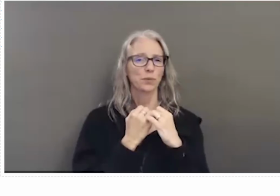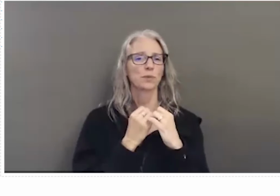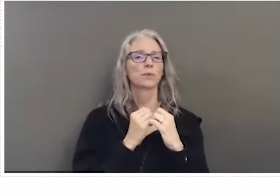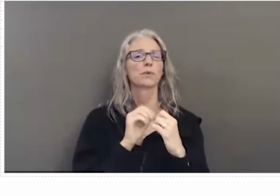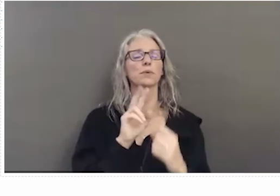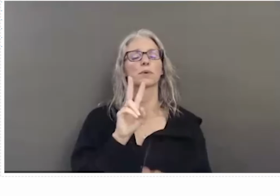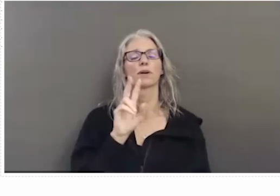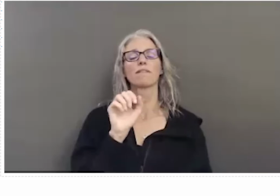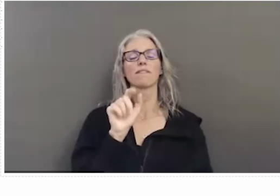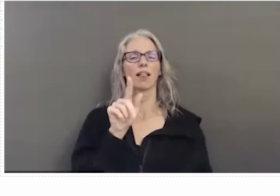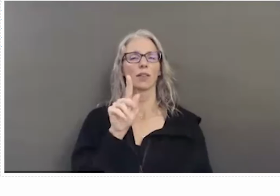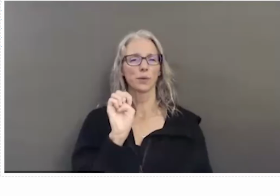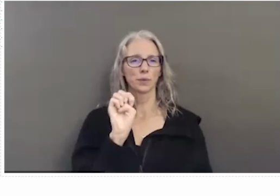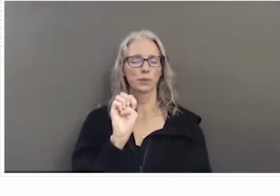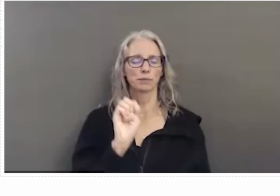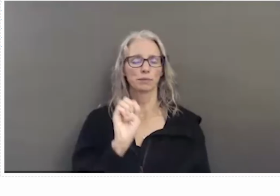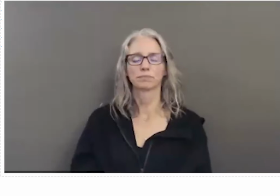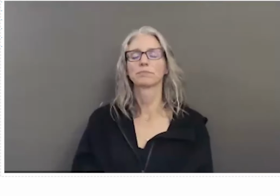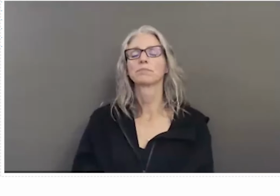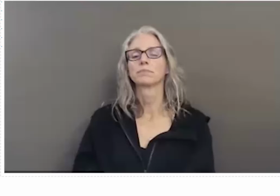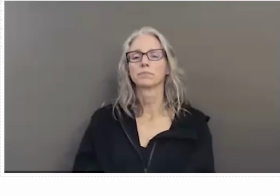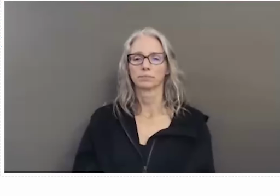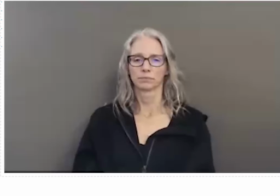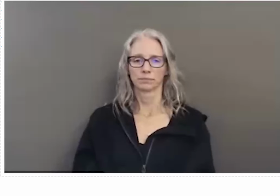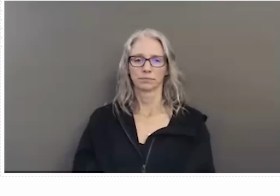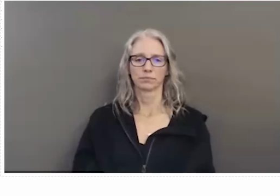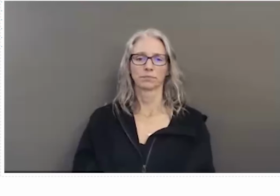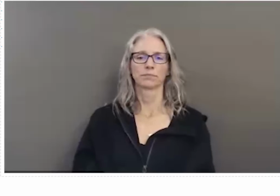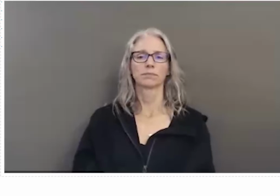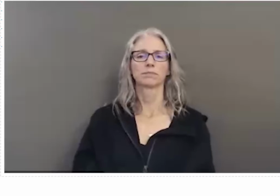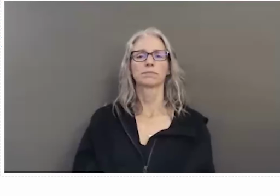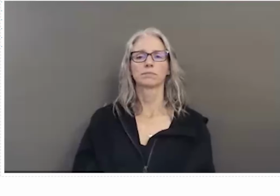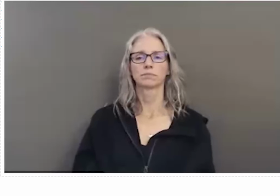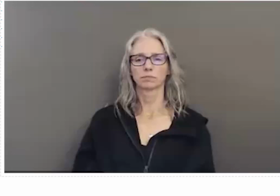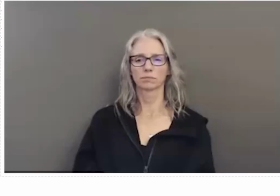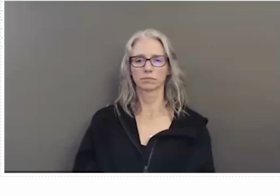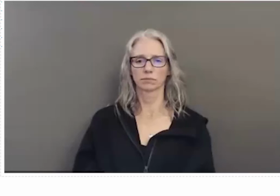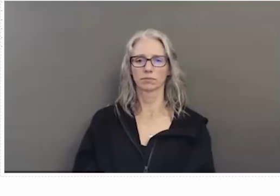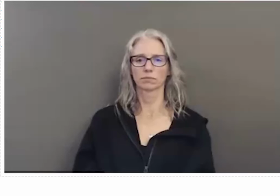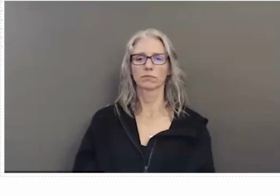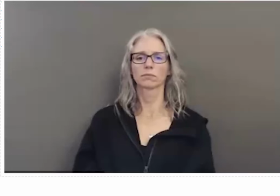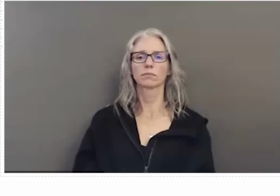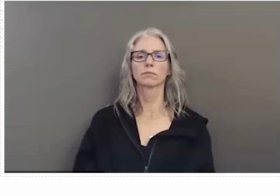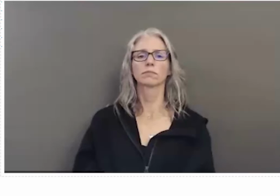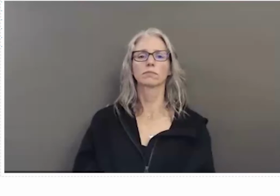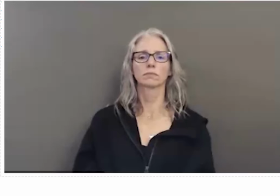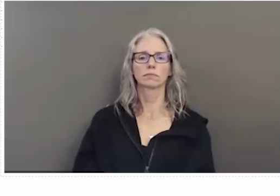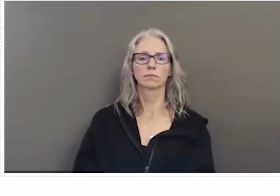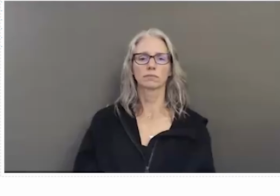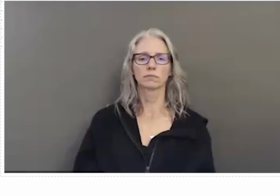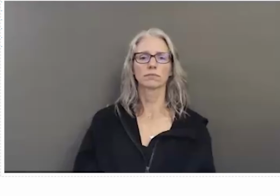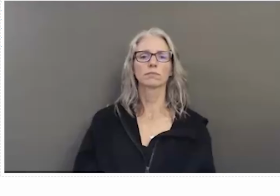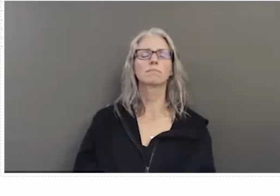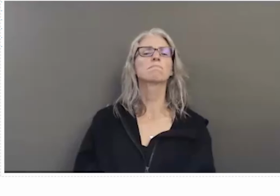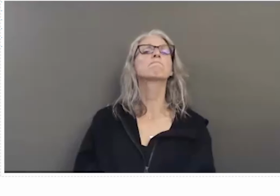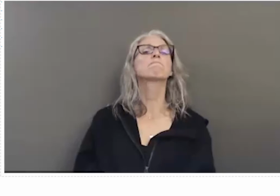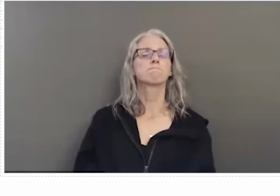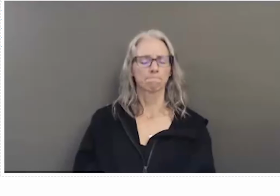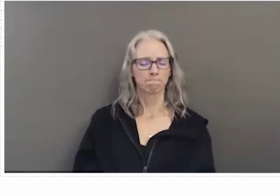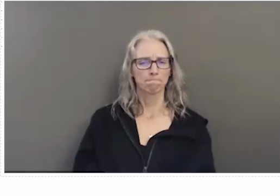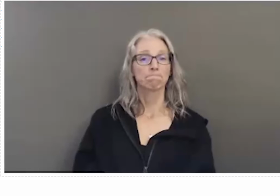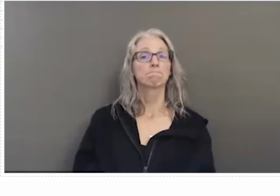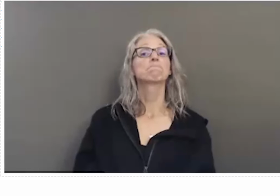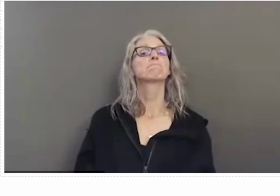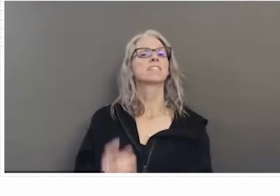a lot of concern about protests and pushback against sponsors. So there's a